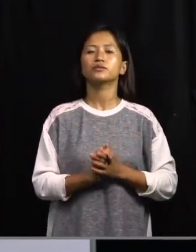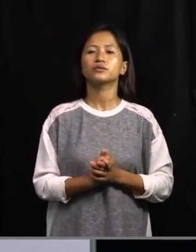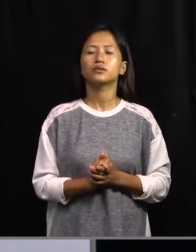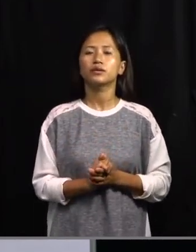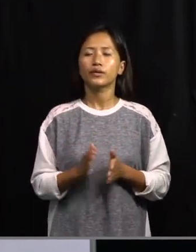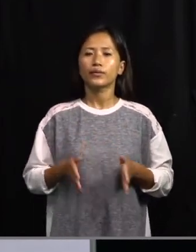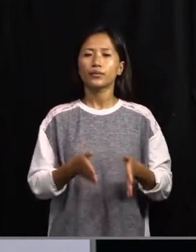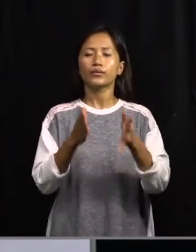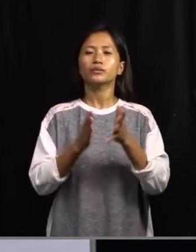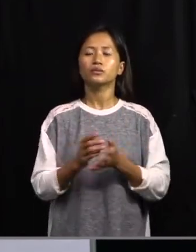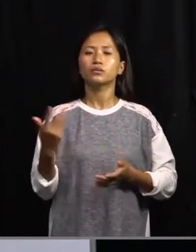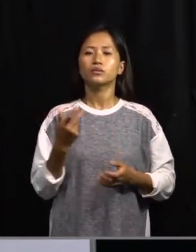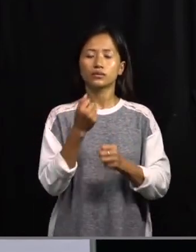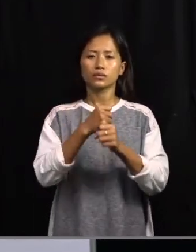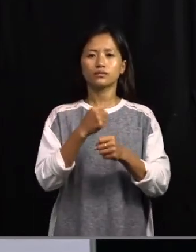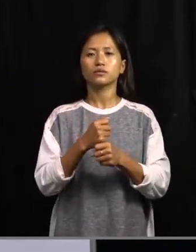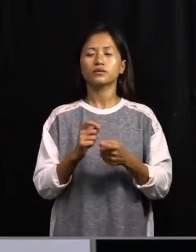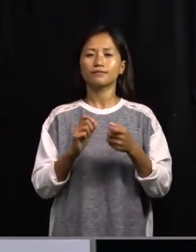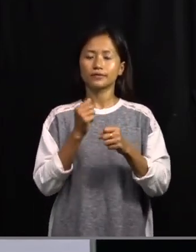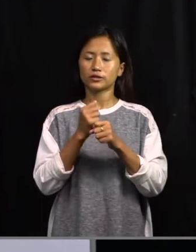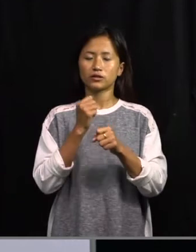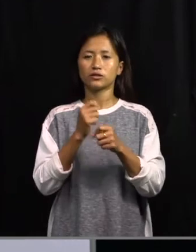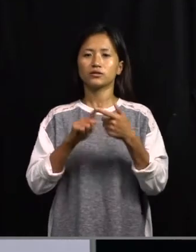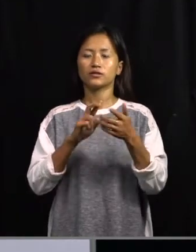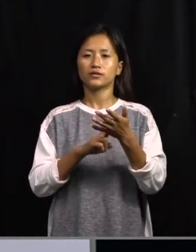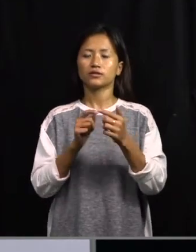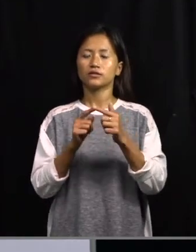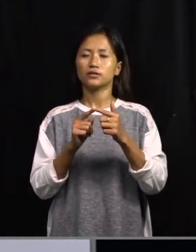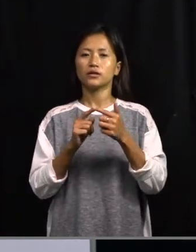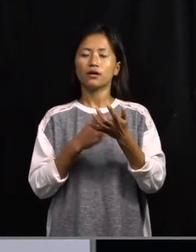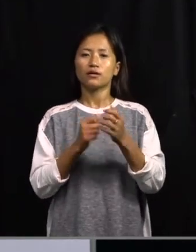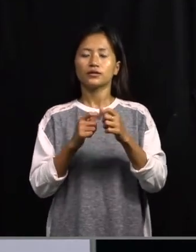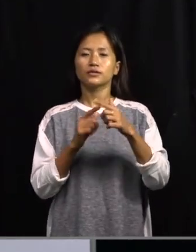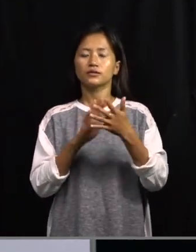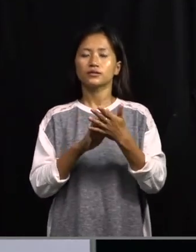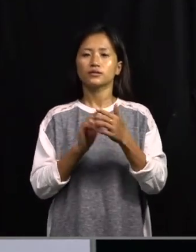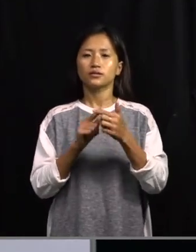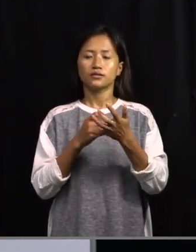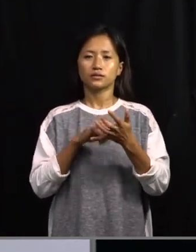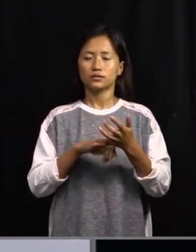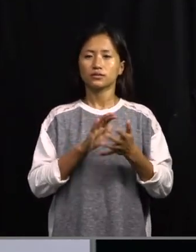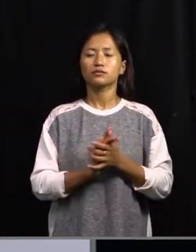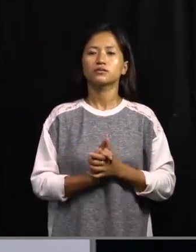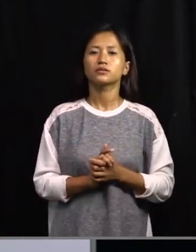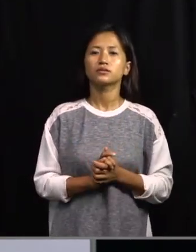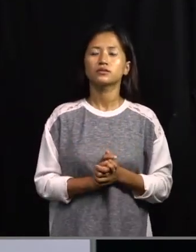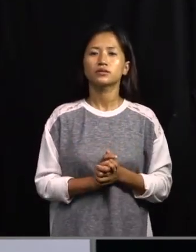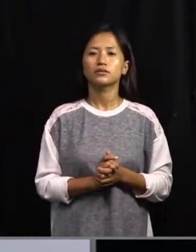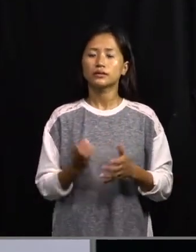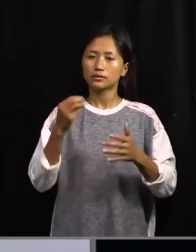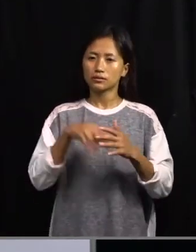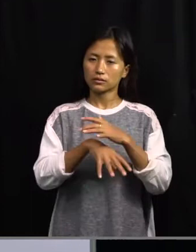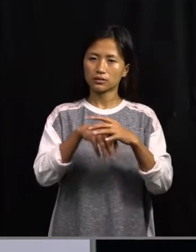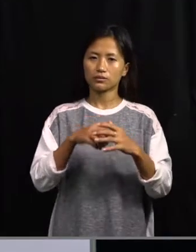where government generates revenue. These are some of the ways where government generates income